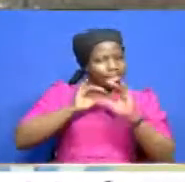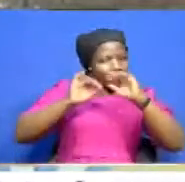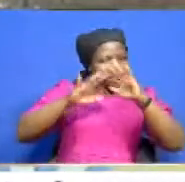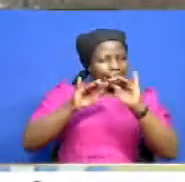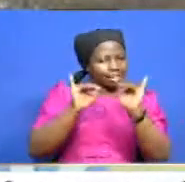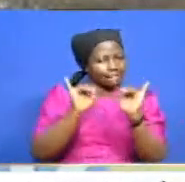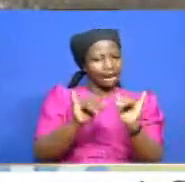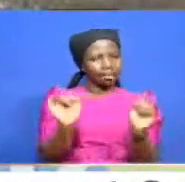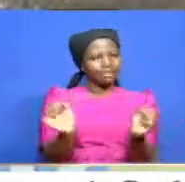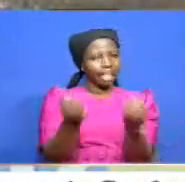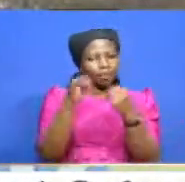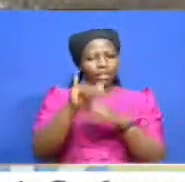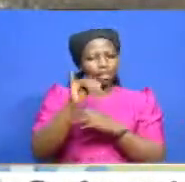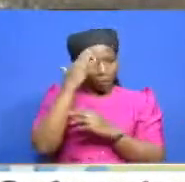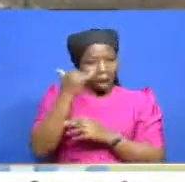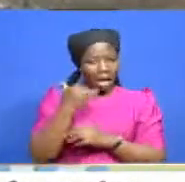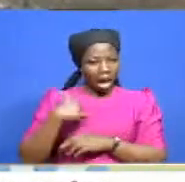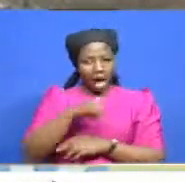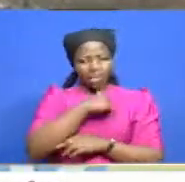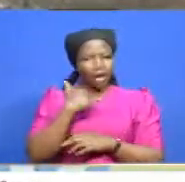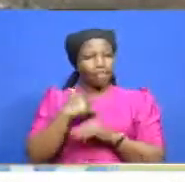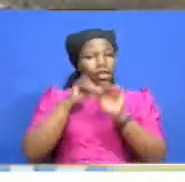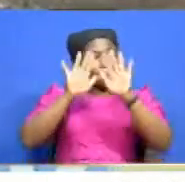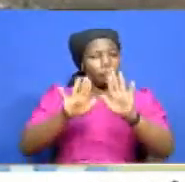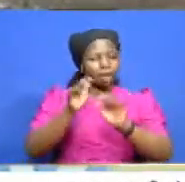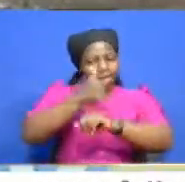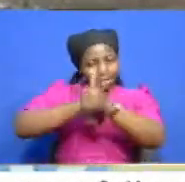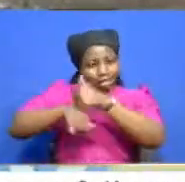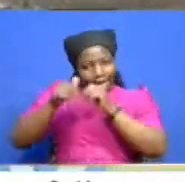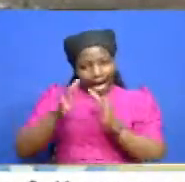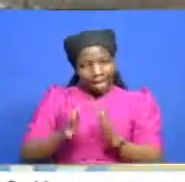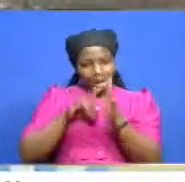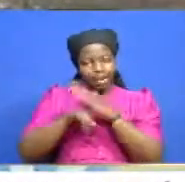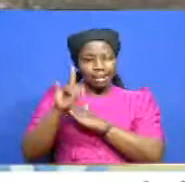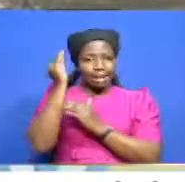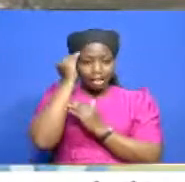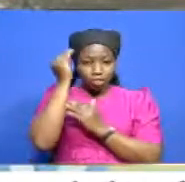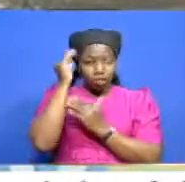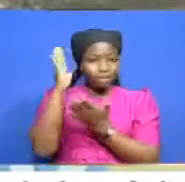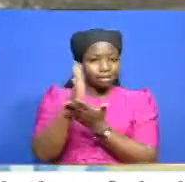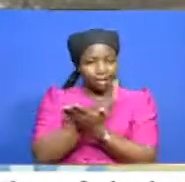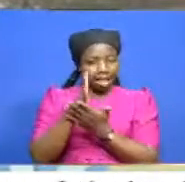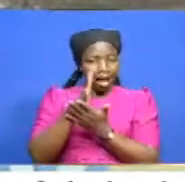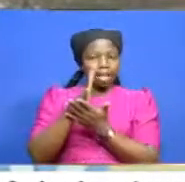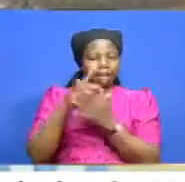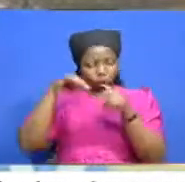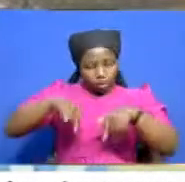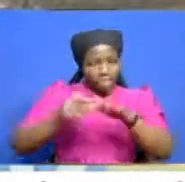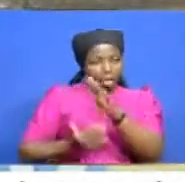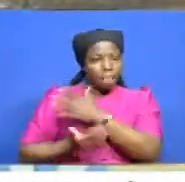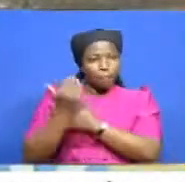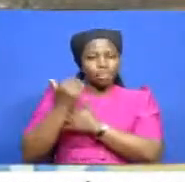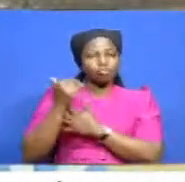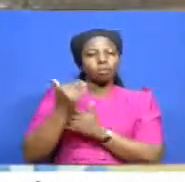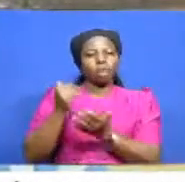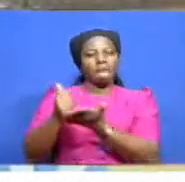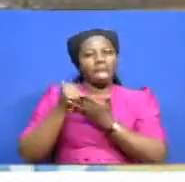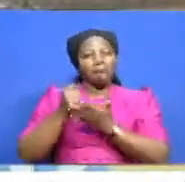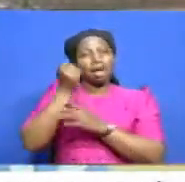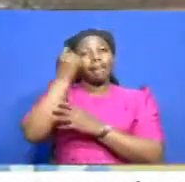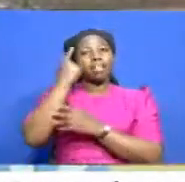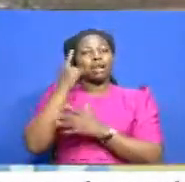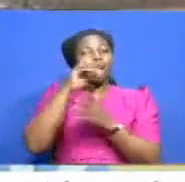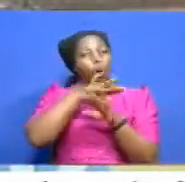that is why we are having key players in the education sector this particular morning to help us understand all the dynamics that come with even the